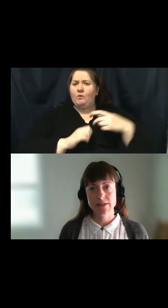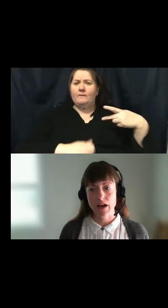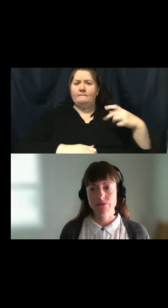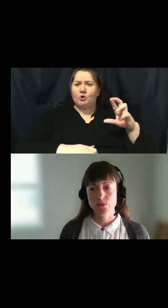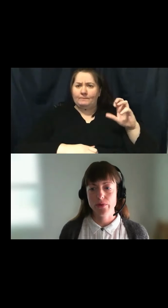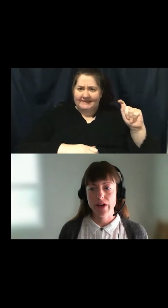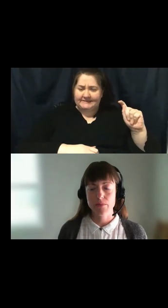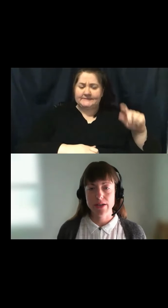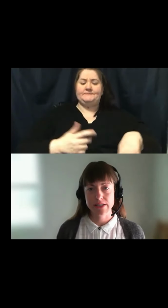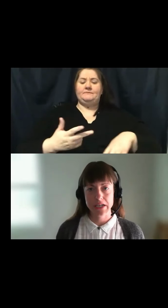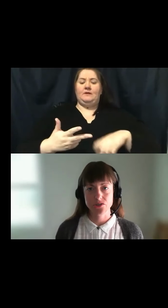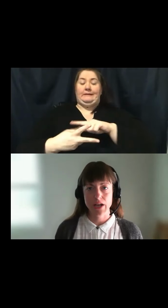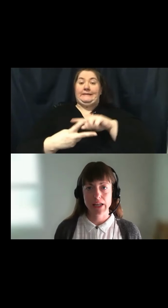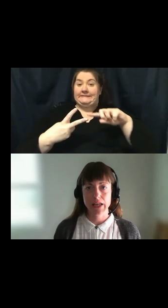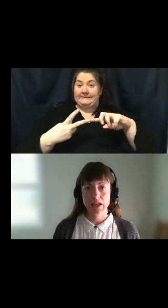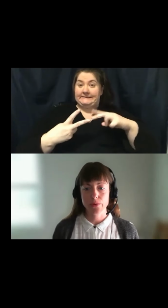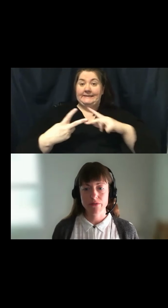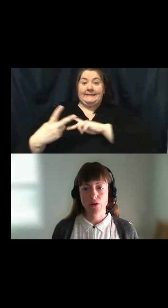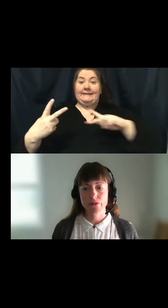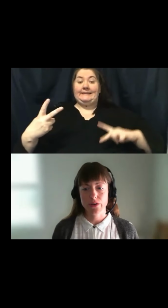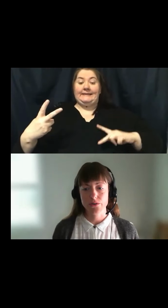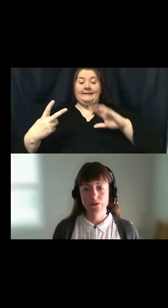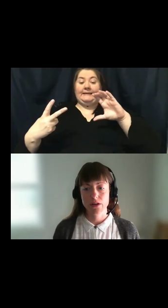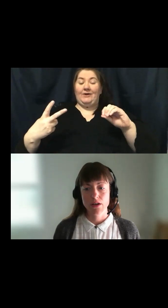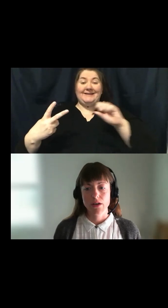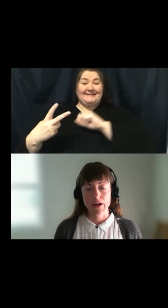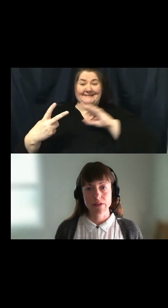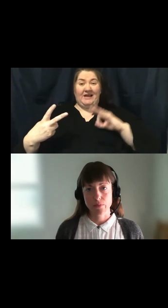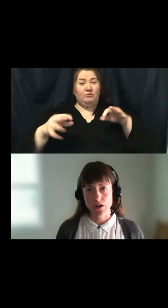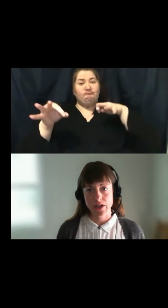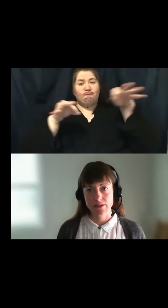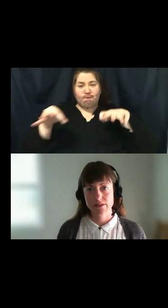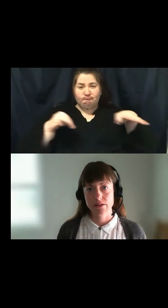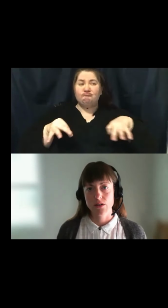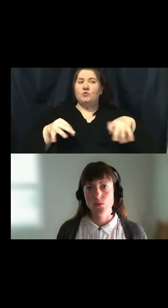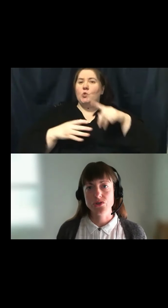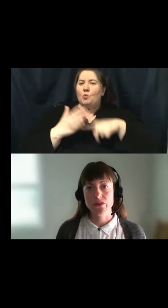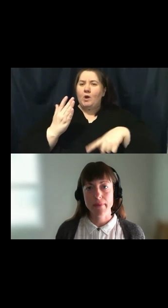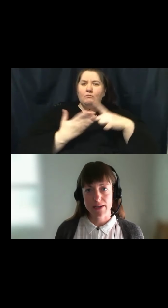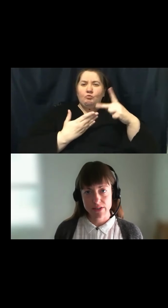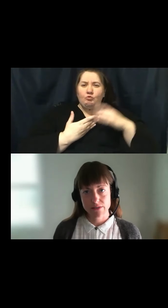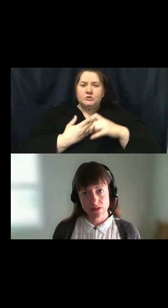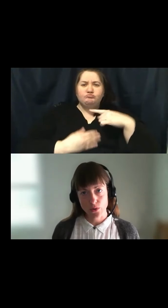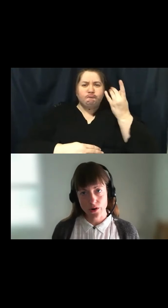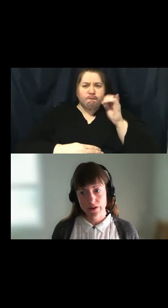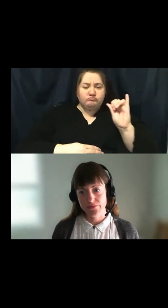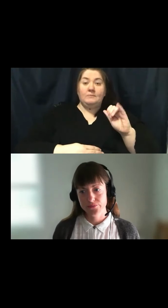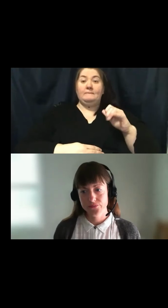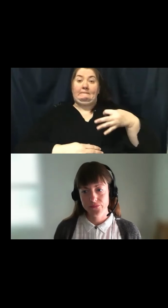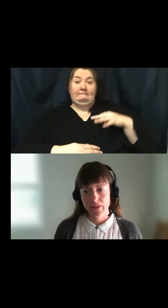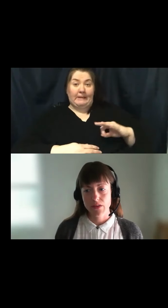County staff will provide a presentation highlighting a brief overview of this project. We'll share the benefits of this